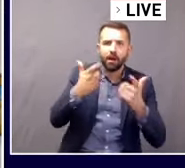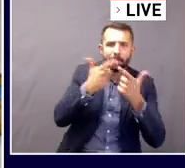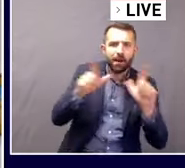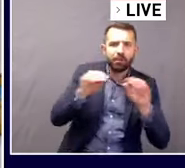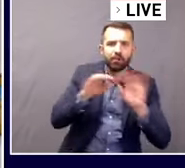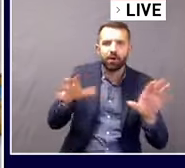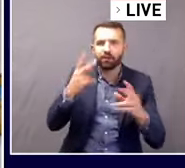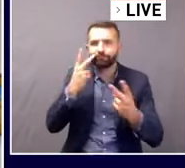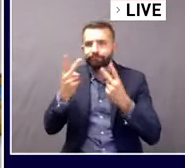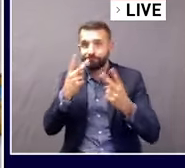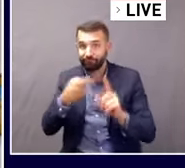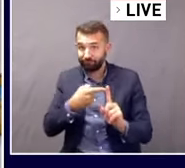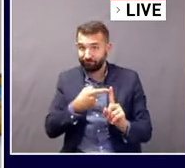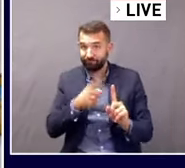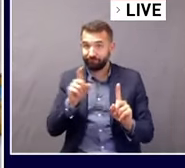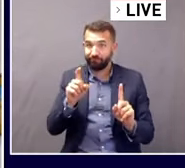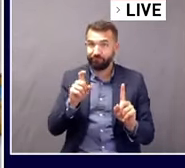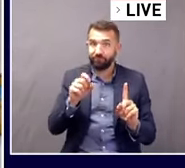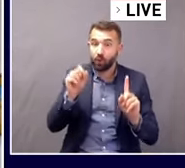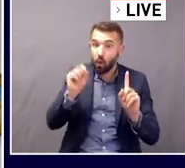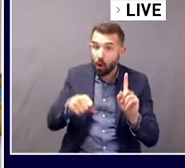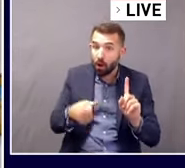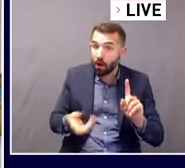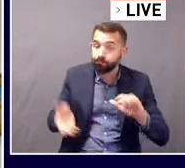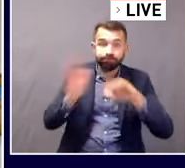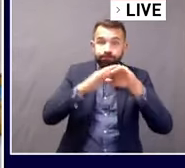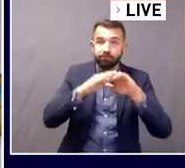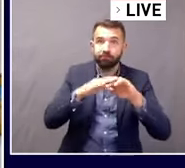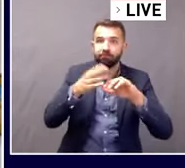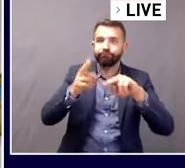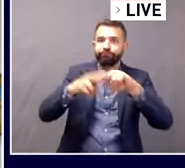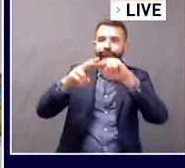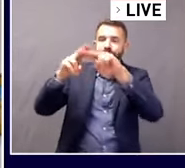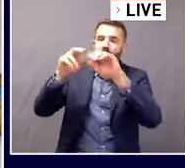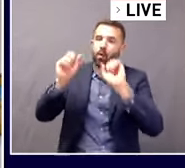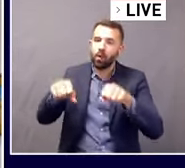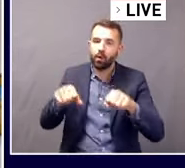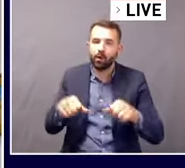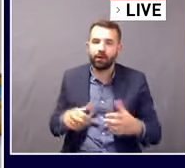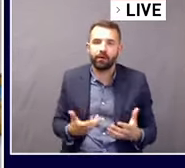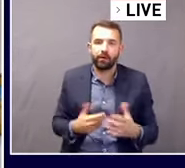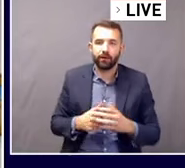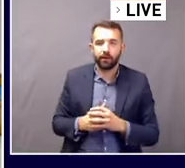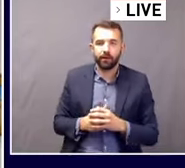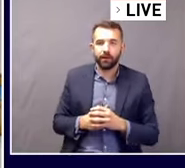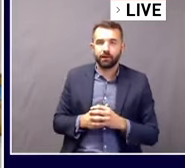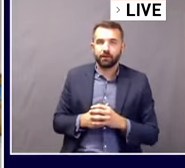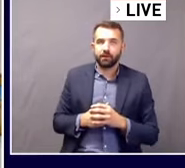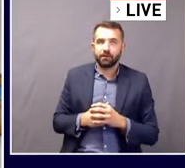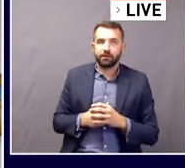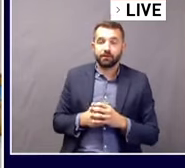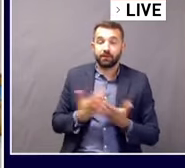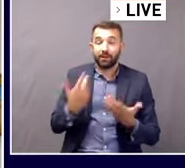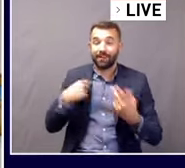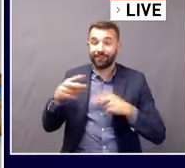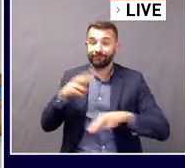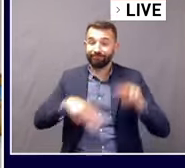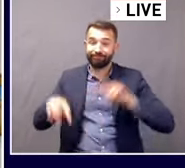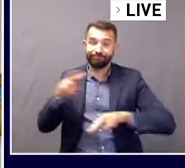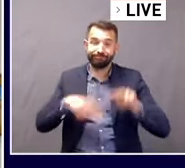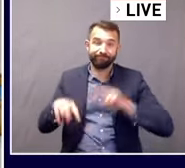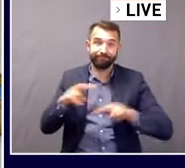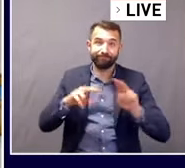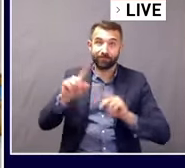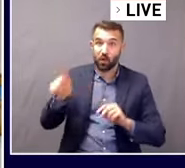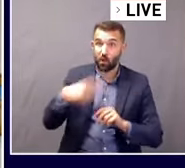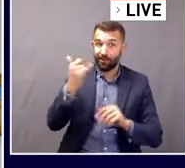there are more cases coming, given the outbreak that we already know about. So there are some qualitative factors, but